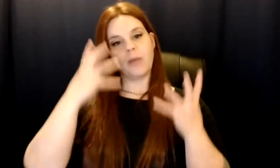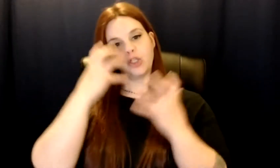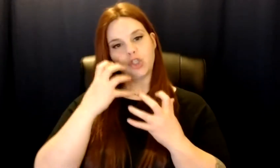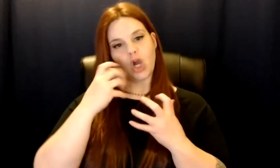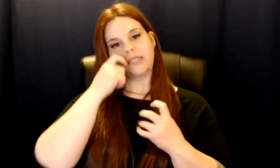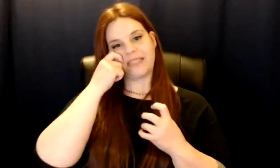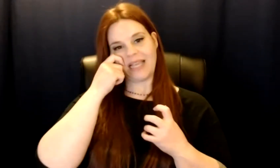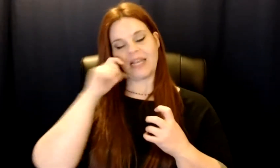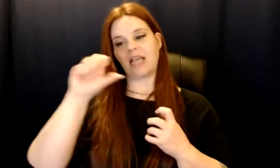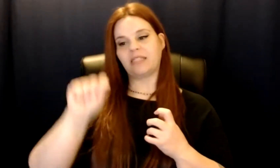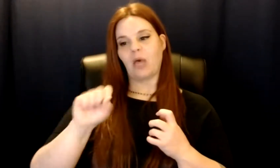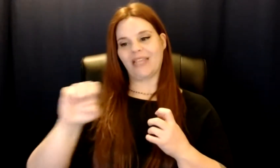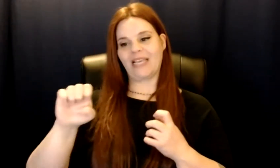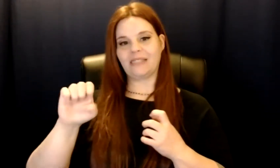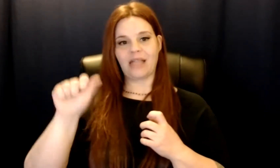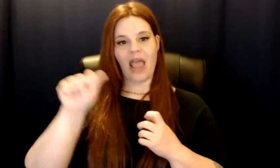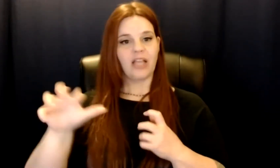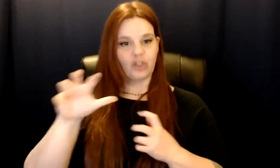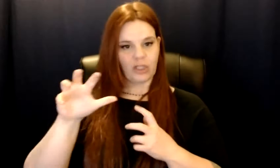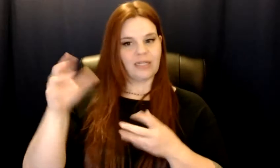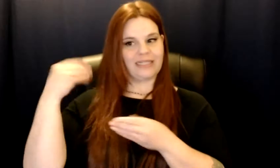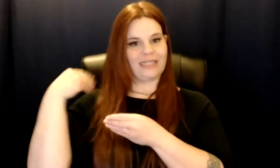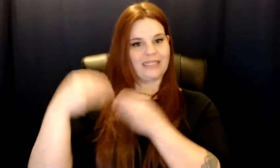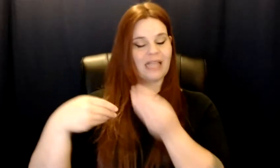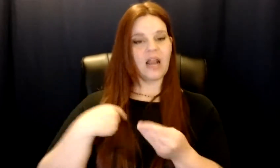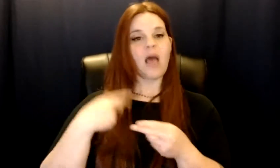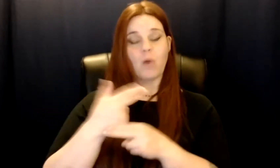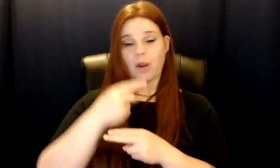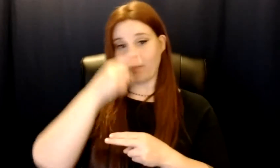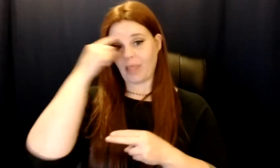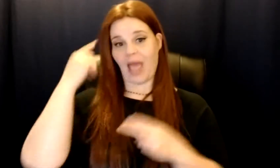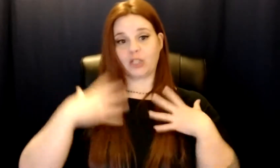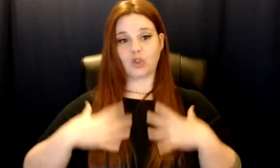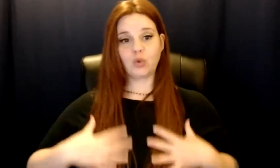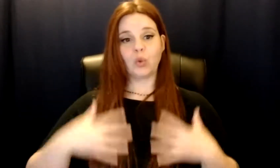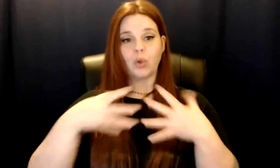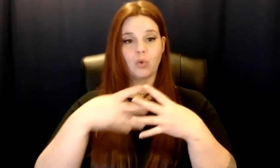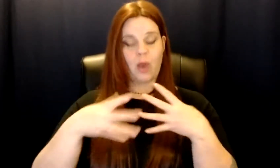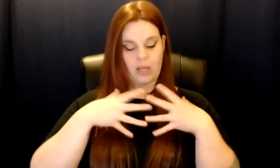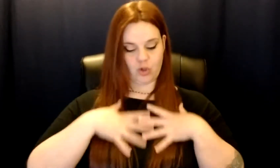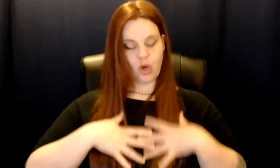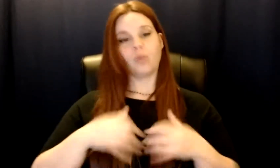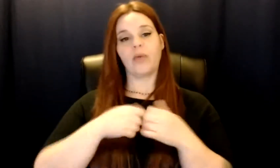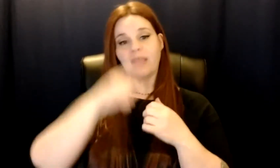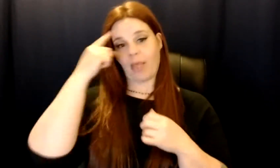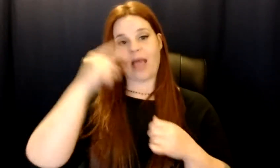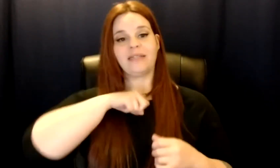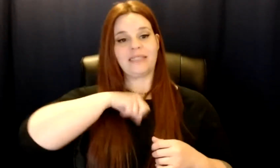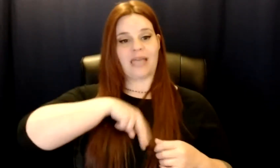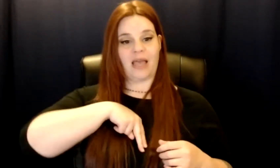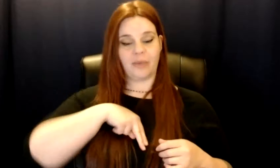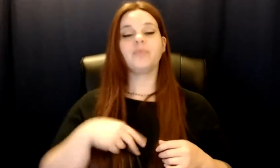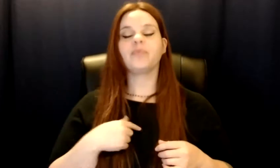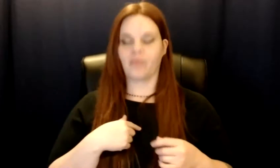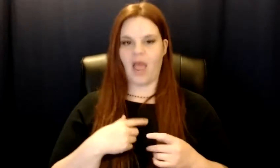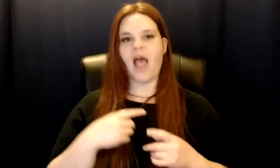descent person. I'm wearing a black suit, a gray shirt with a black tie. I have a